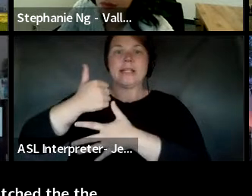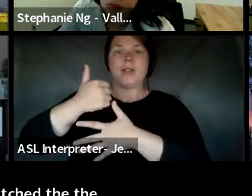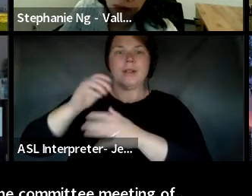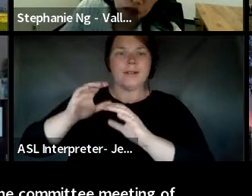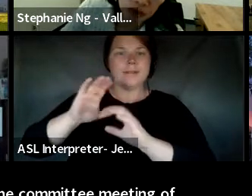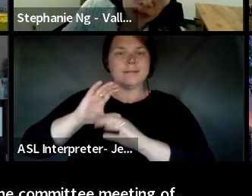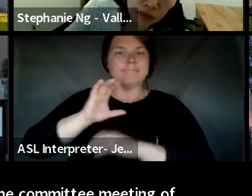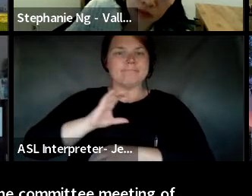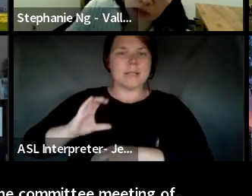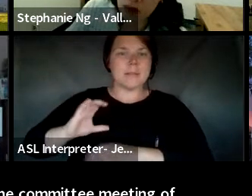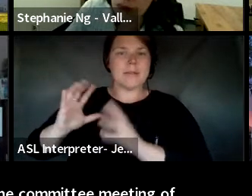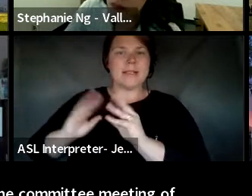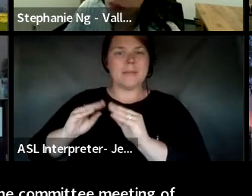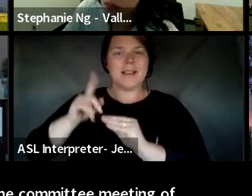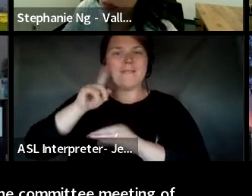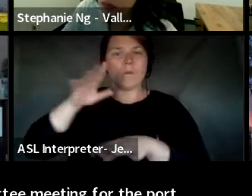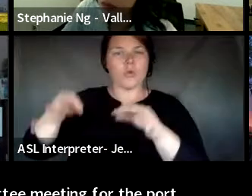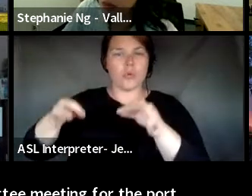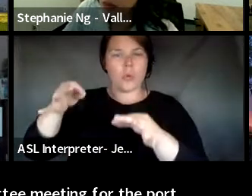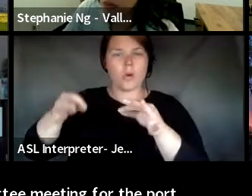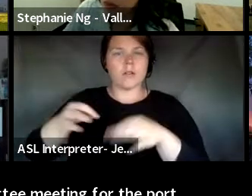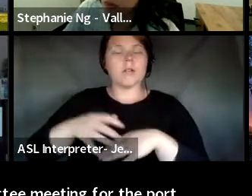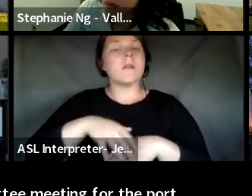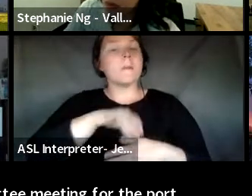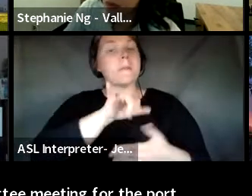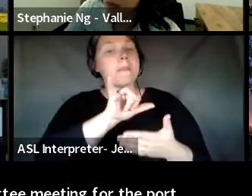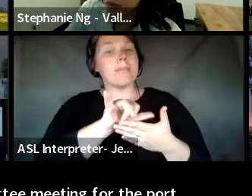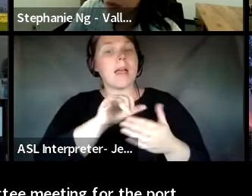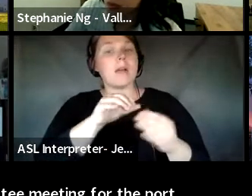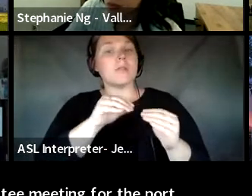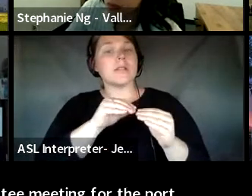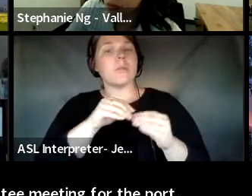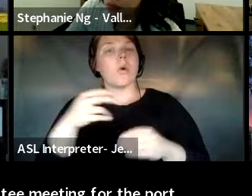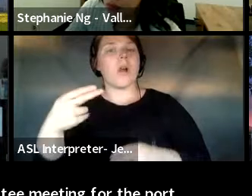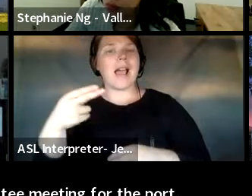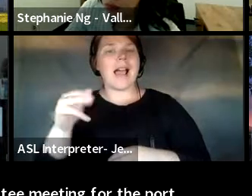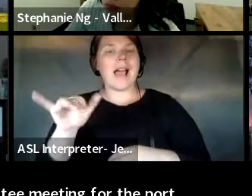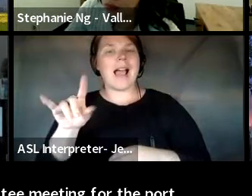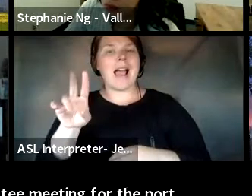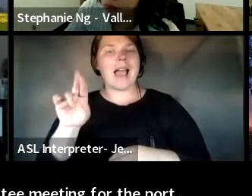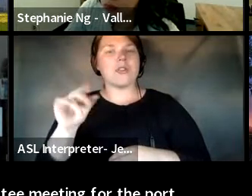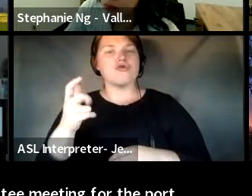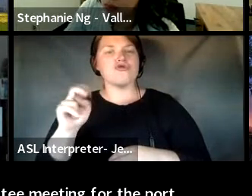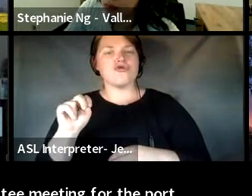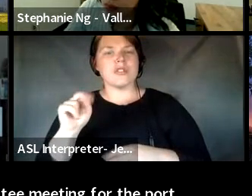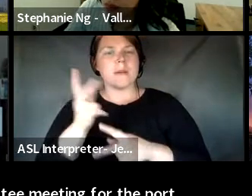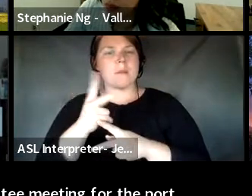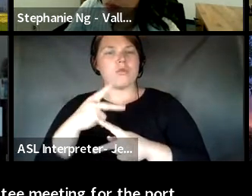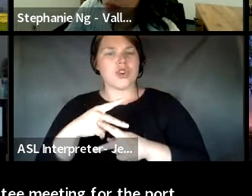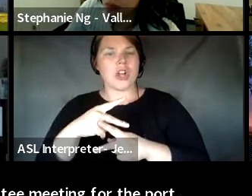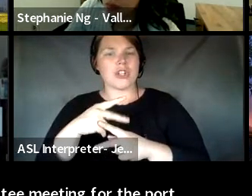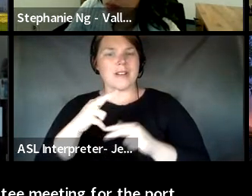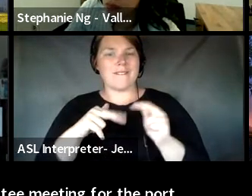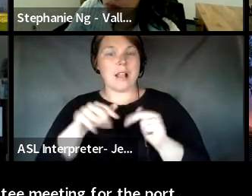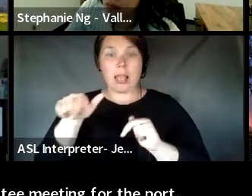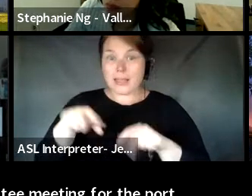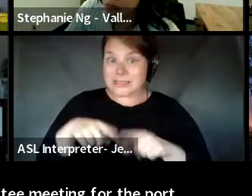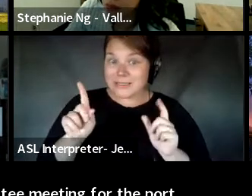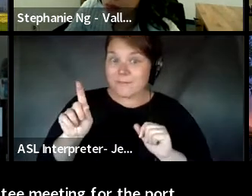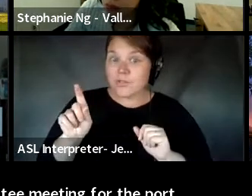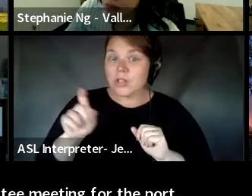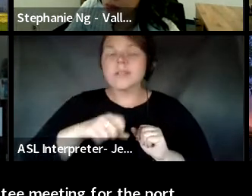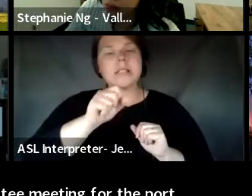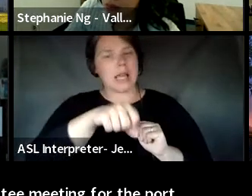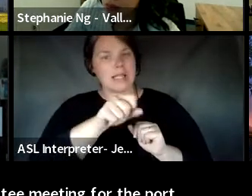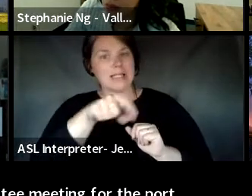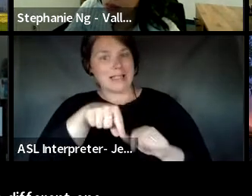meeting for the port. That was a hydrogen production facility. Oh, this is a different one. Yes,